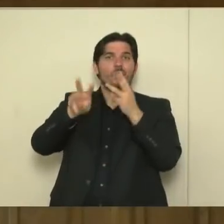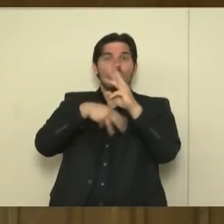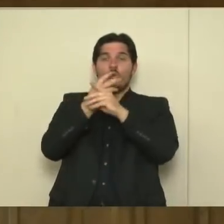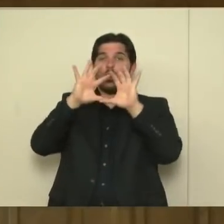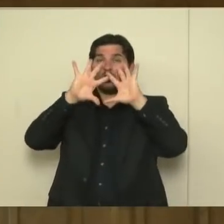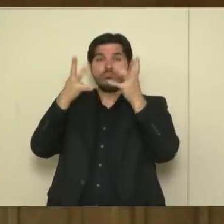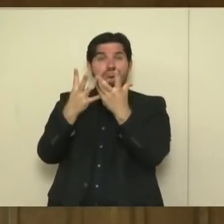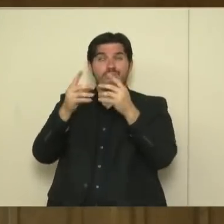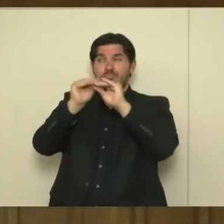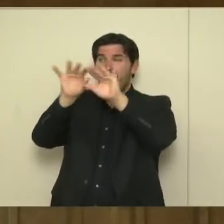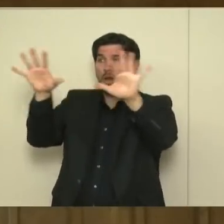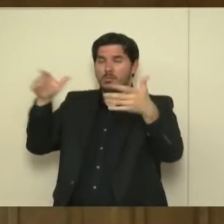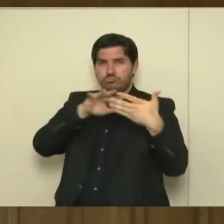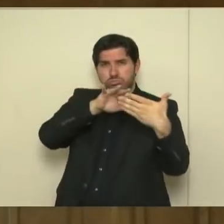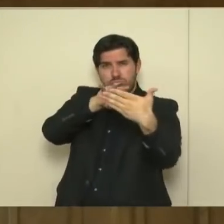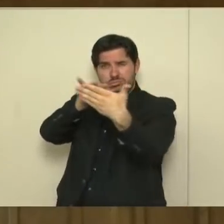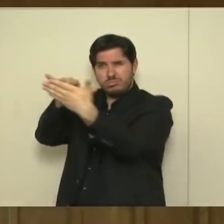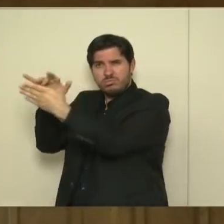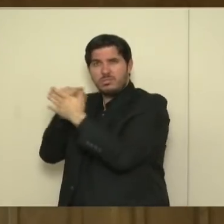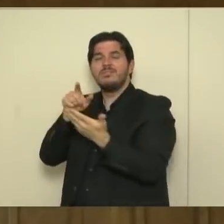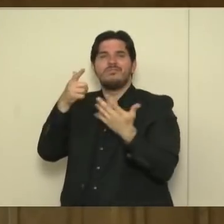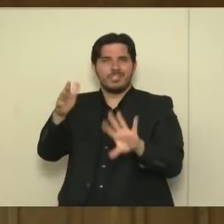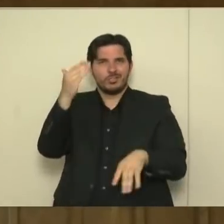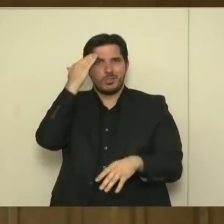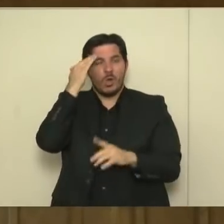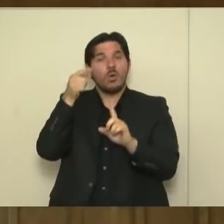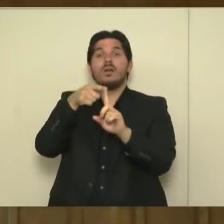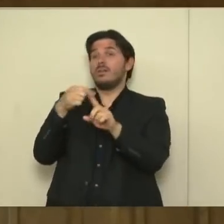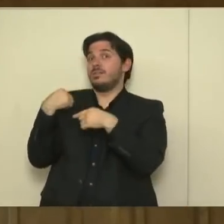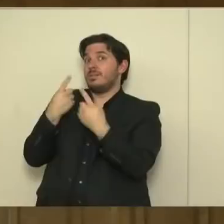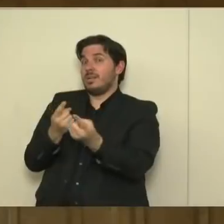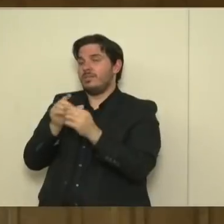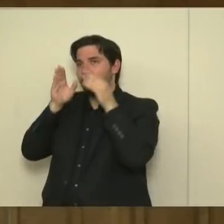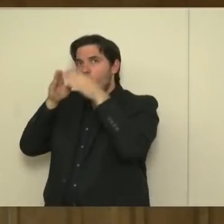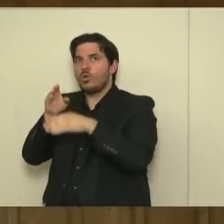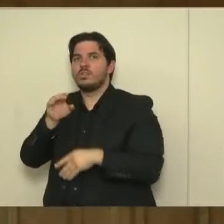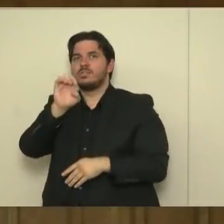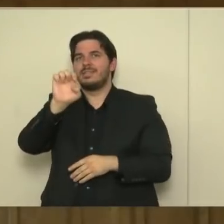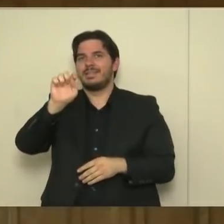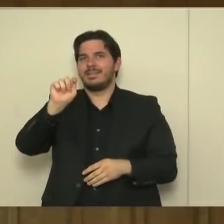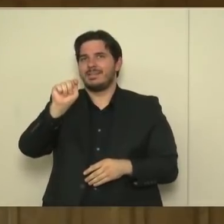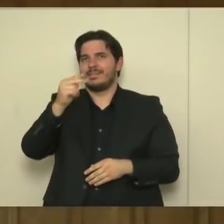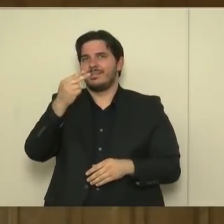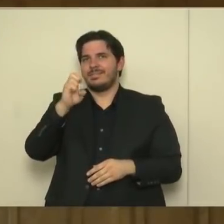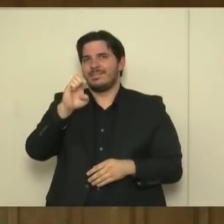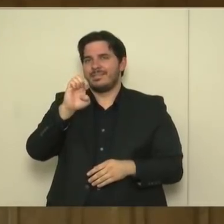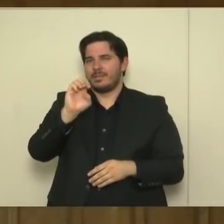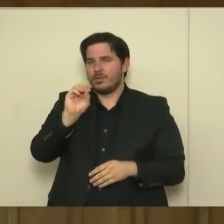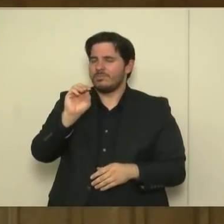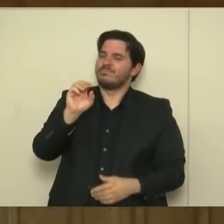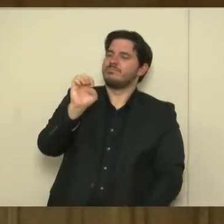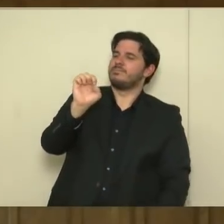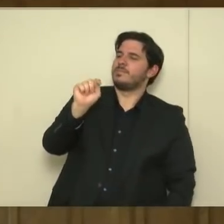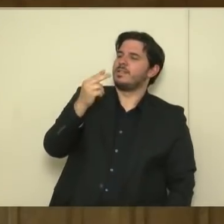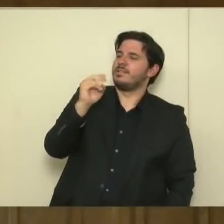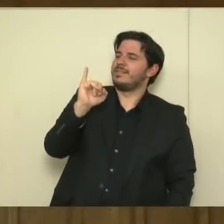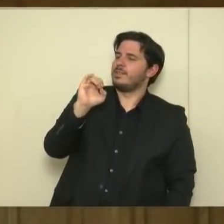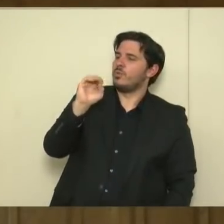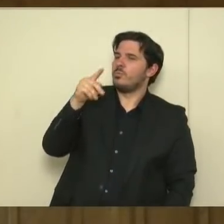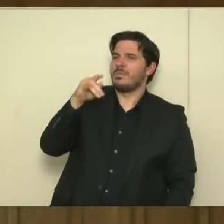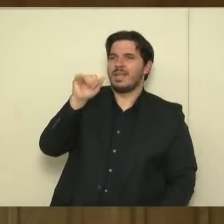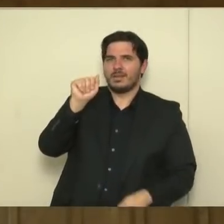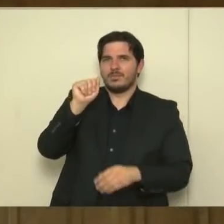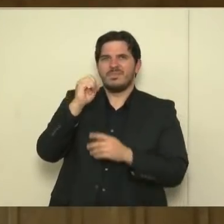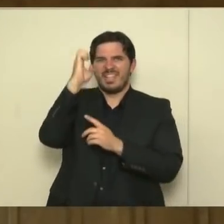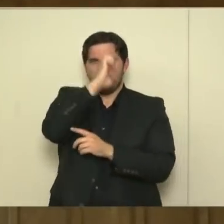has worked and specifically focused on Ethiopia. She's here on October 3rd. Everyone in EPI is very excited to have her join